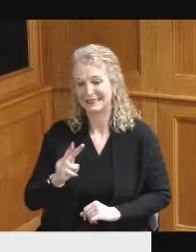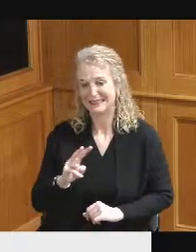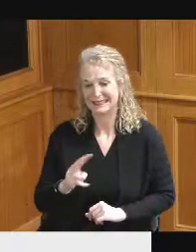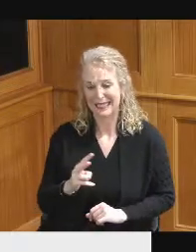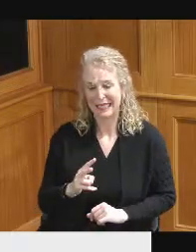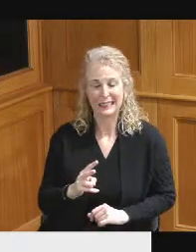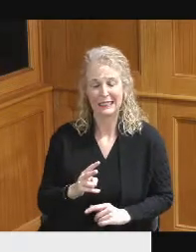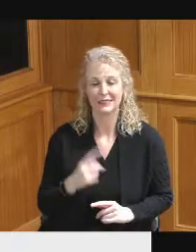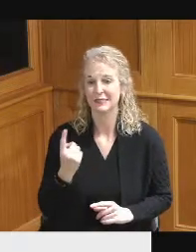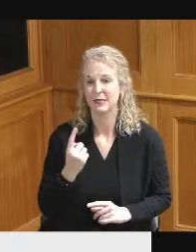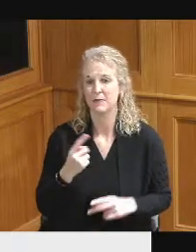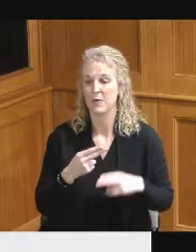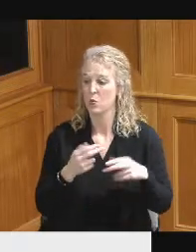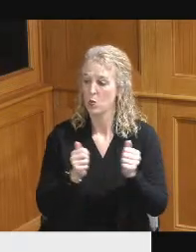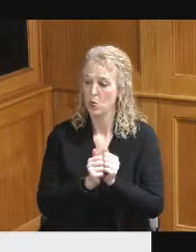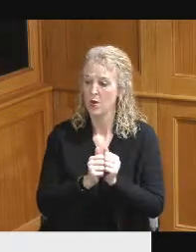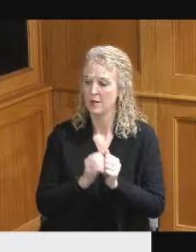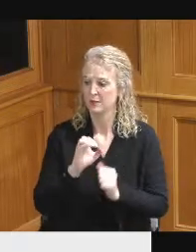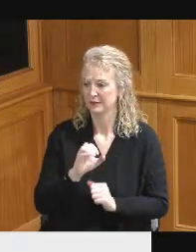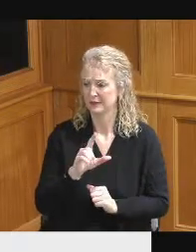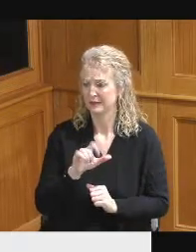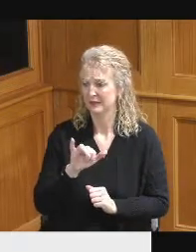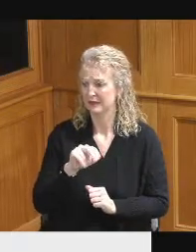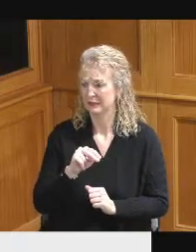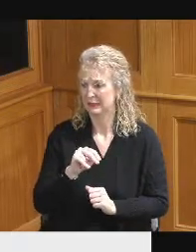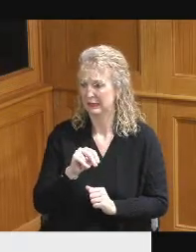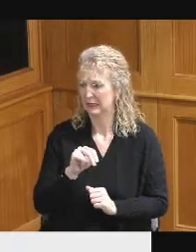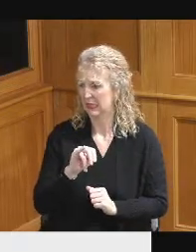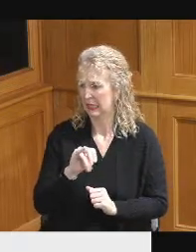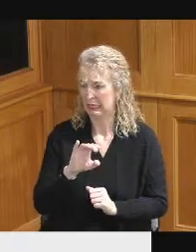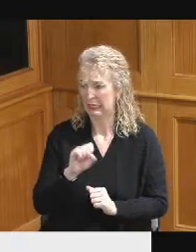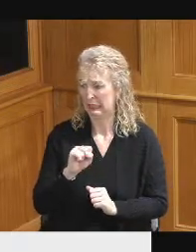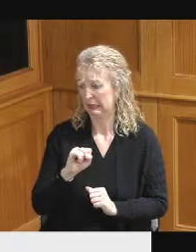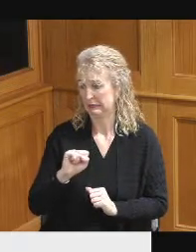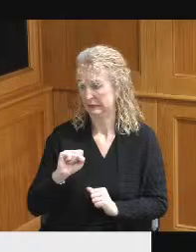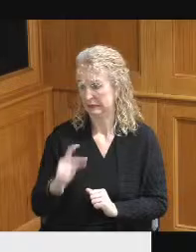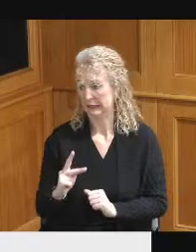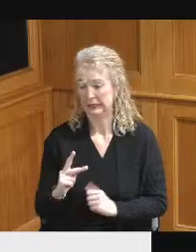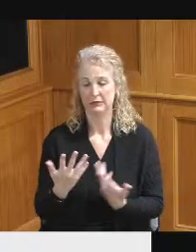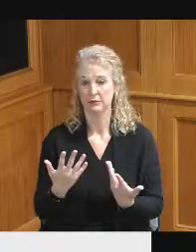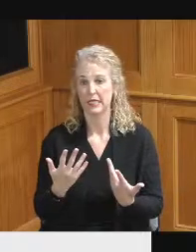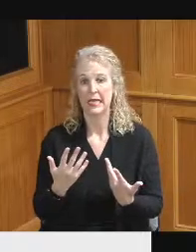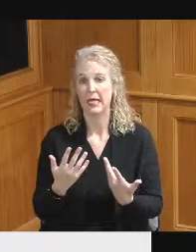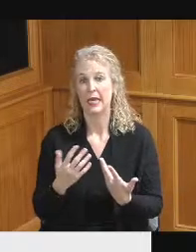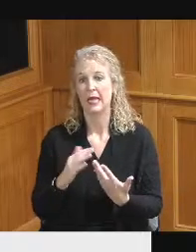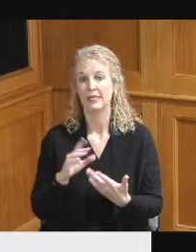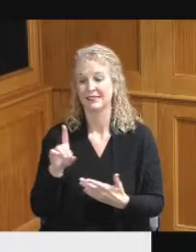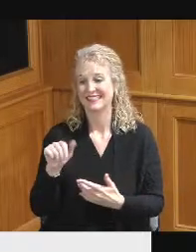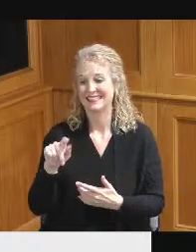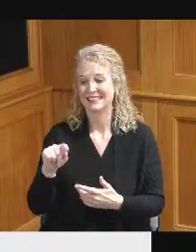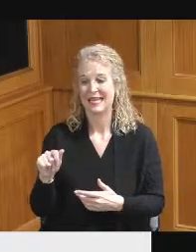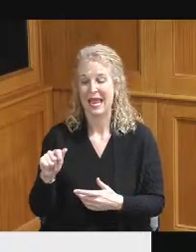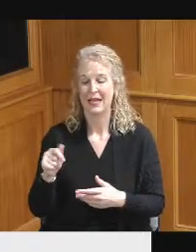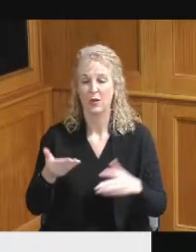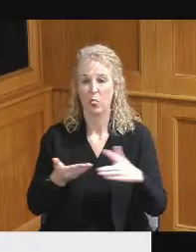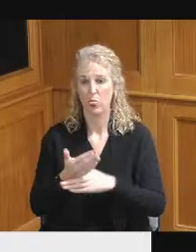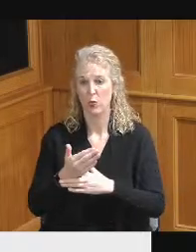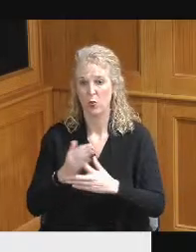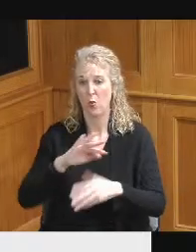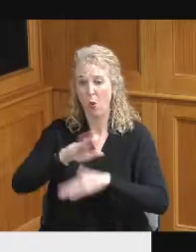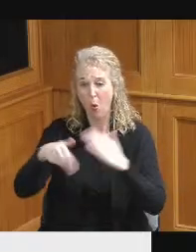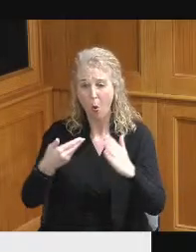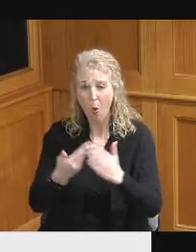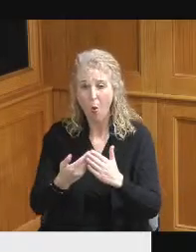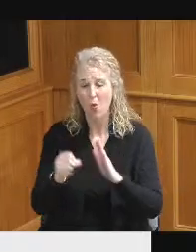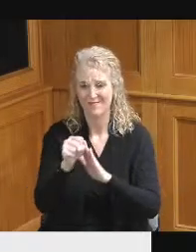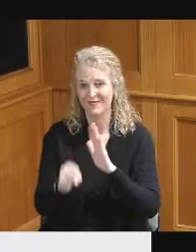with CliniSync. So figuring out how we're partnering with the sole information exchange across the state of Ohio to collect the same type